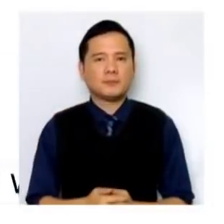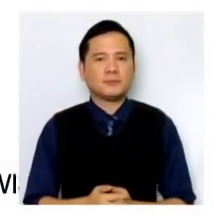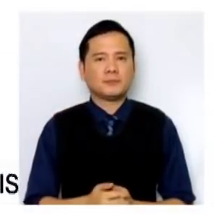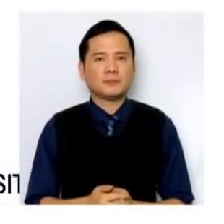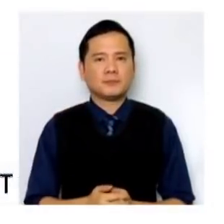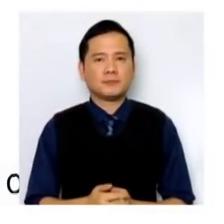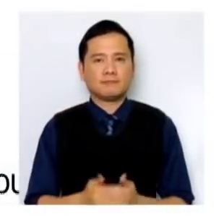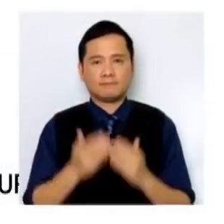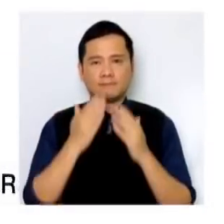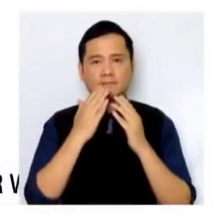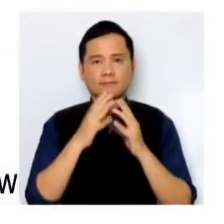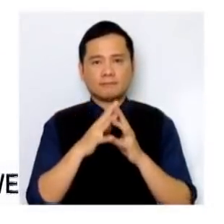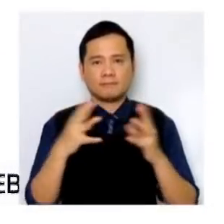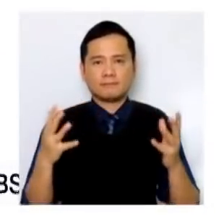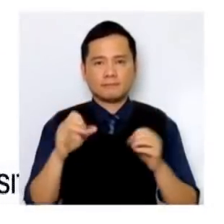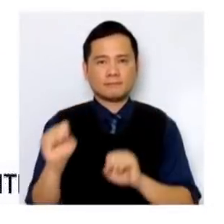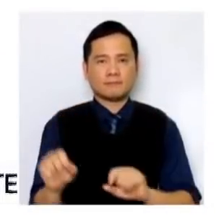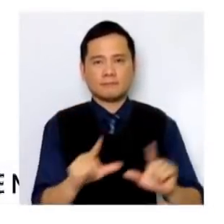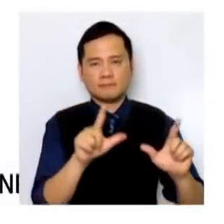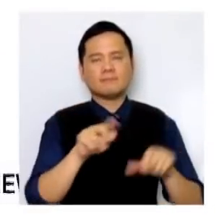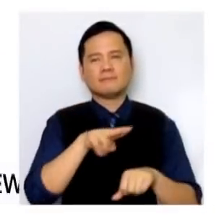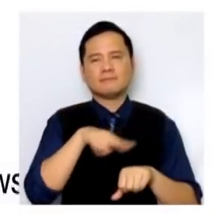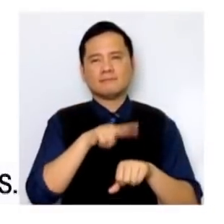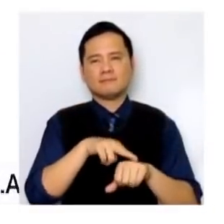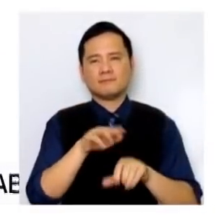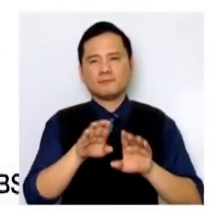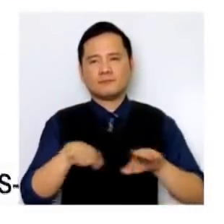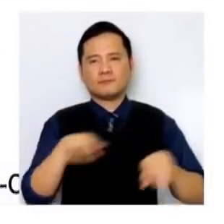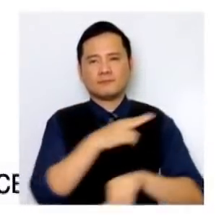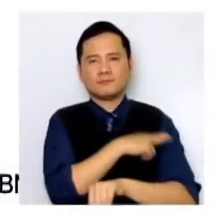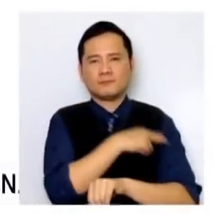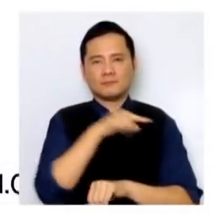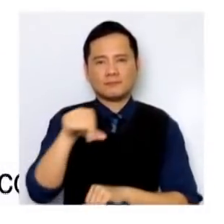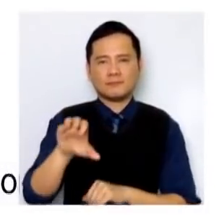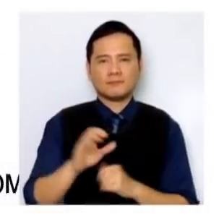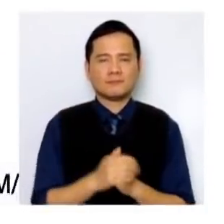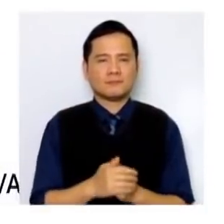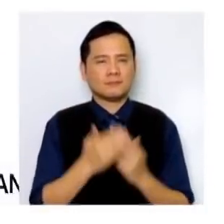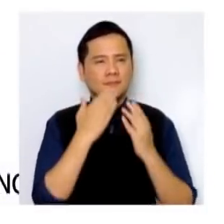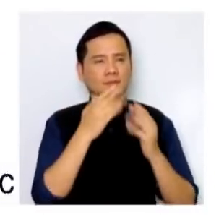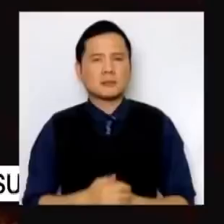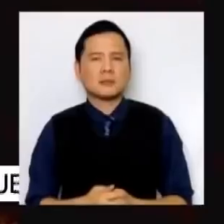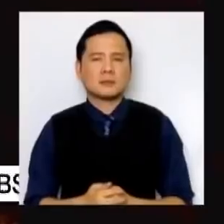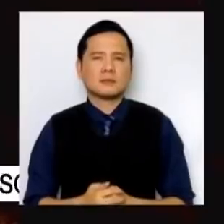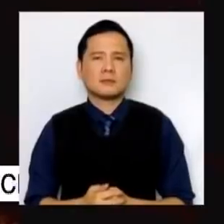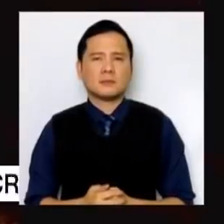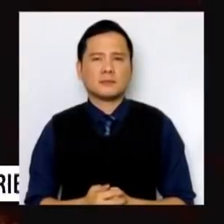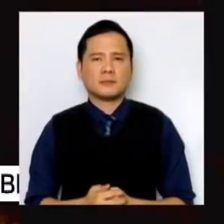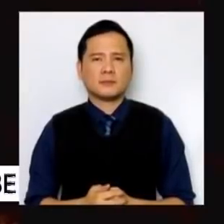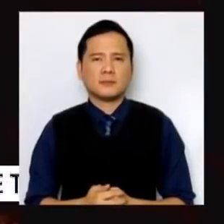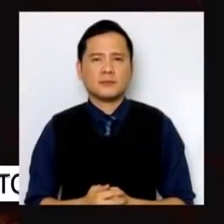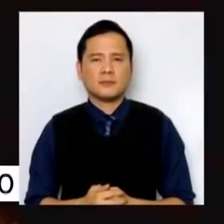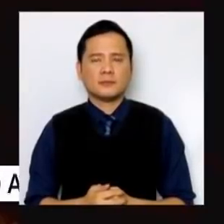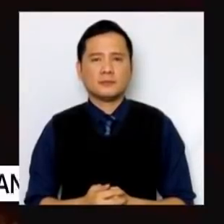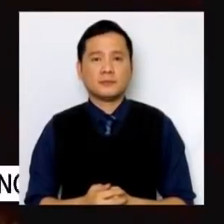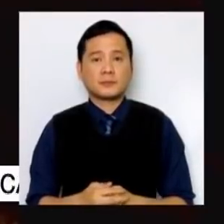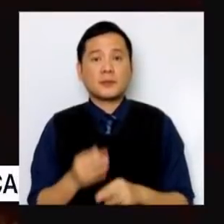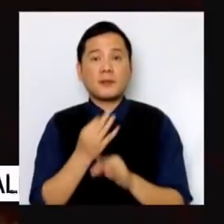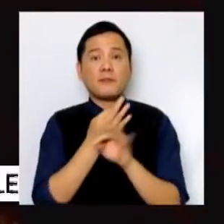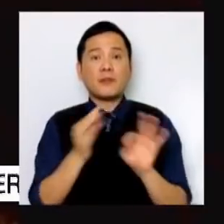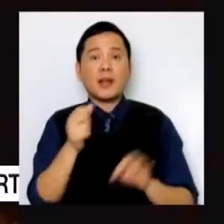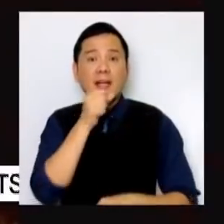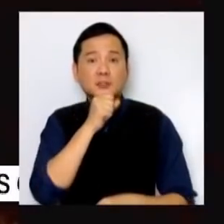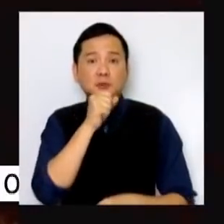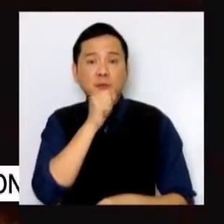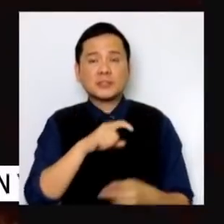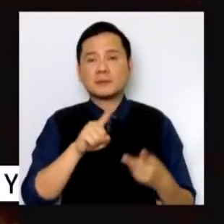Kwas, there joining us live from the National Children's Hospital in Quezon City. Thanks, Wena. Take care and you keep safe. Free ice cream and a Disney